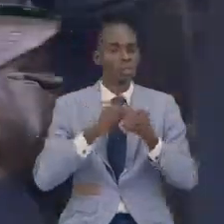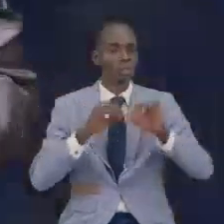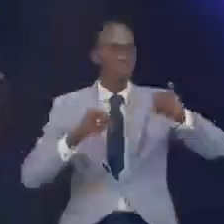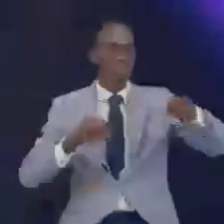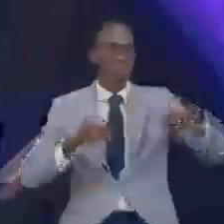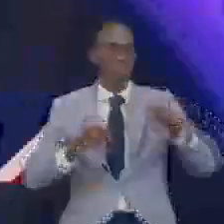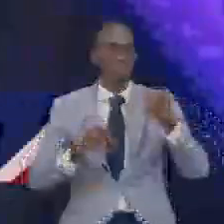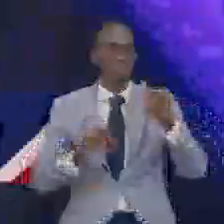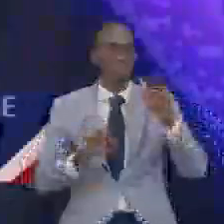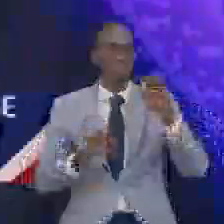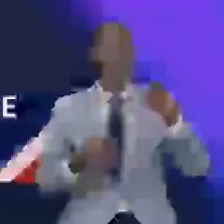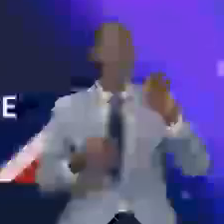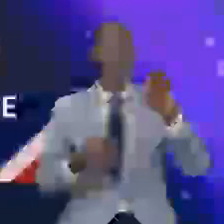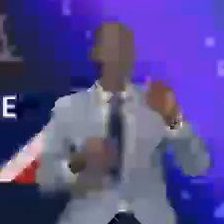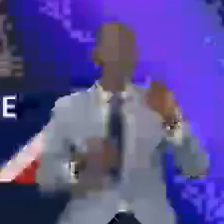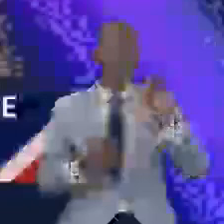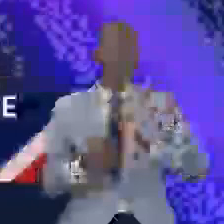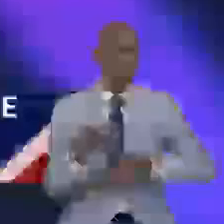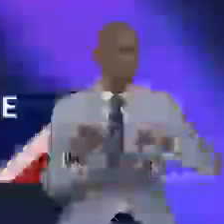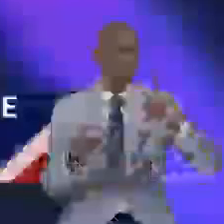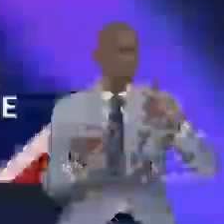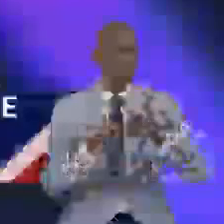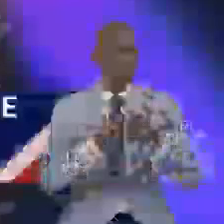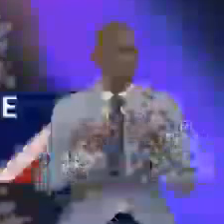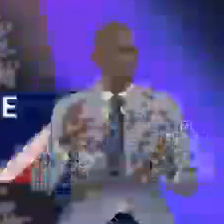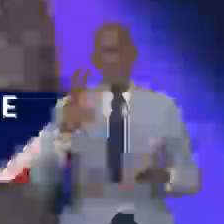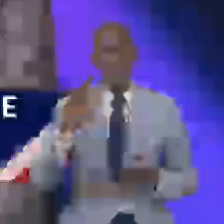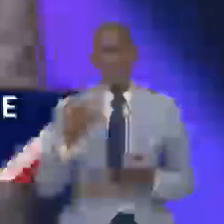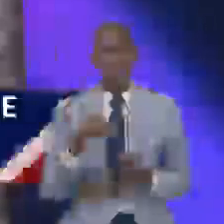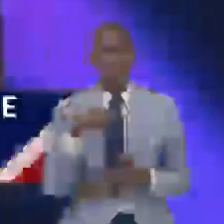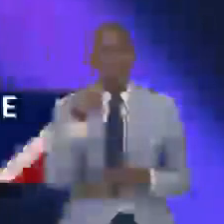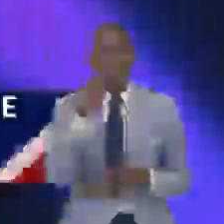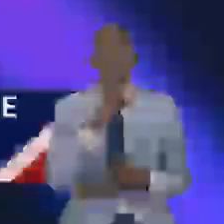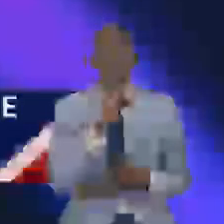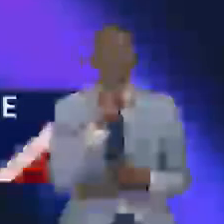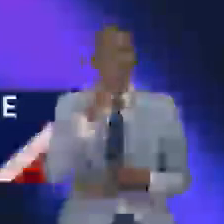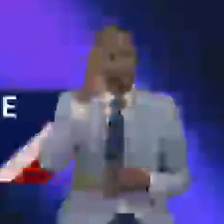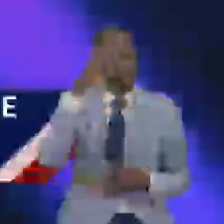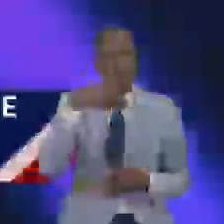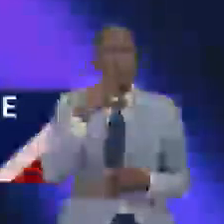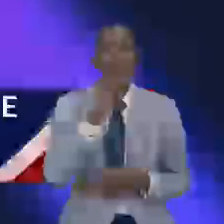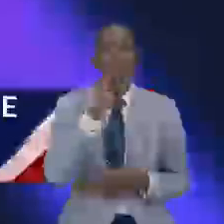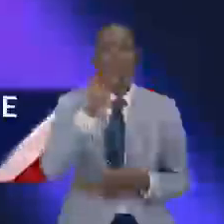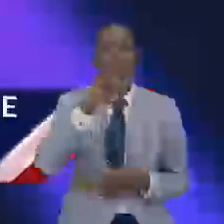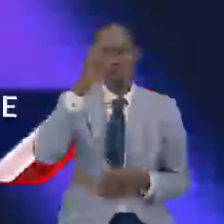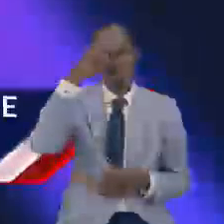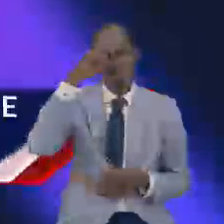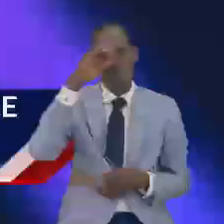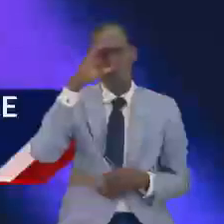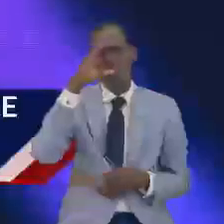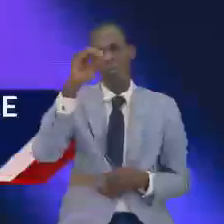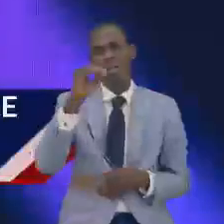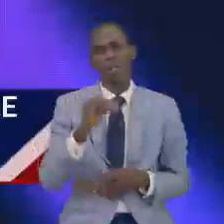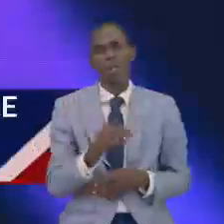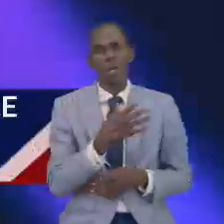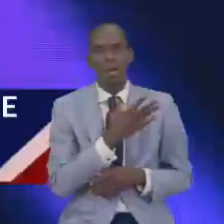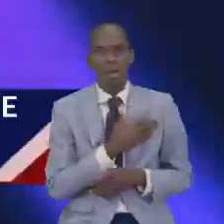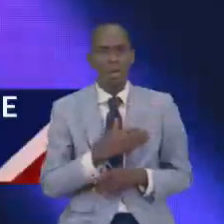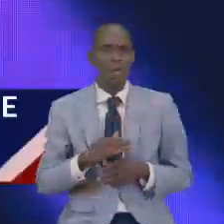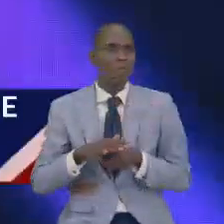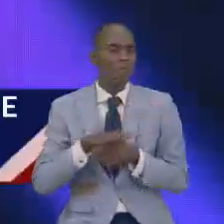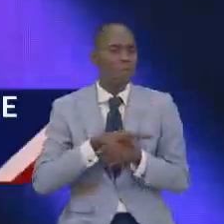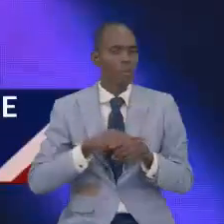13. James chapter 3, verse 13. Who is wise? Who is a wise man and endued